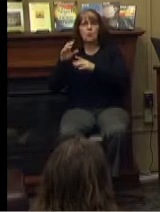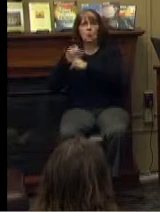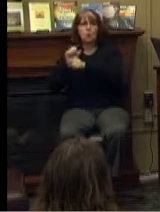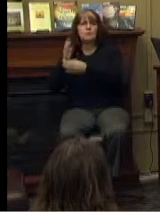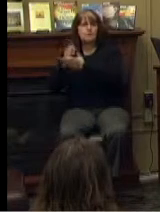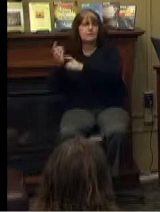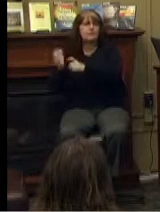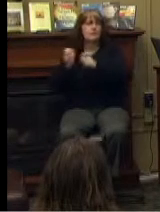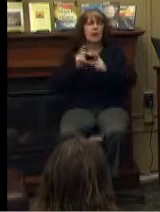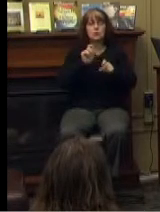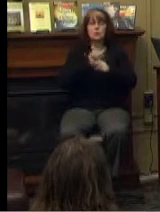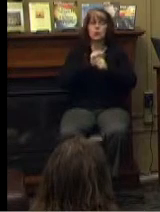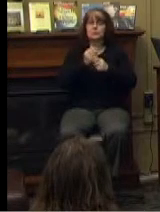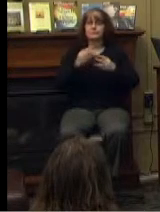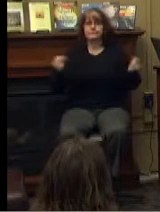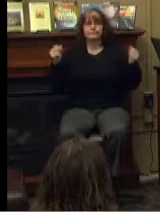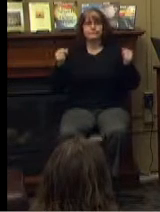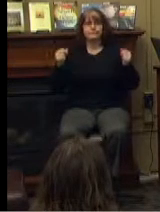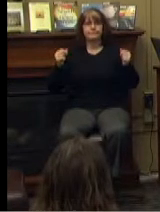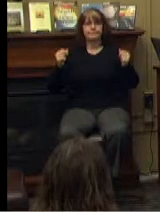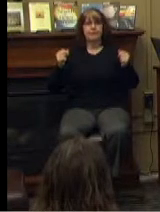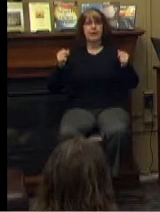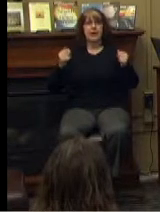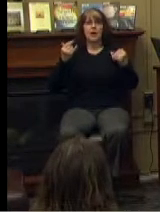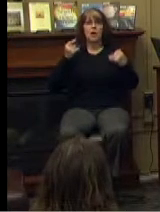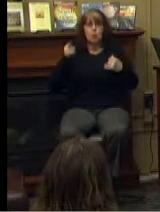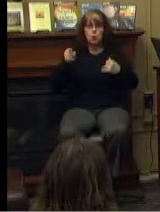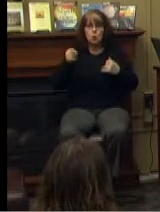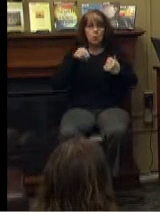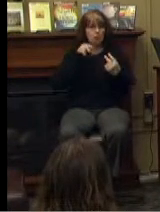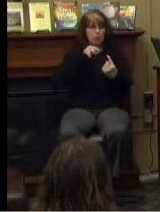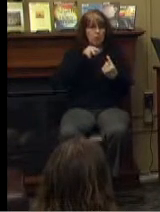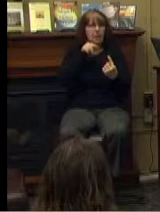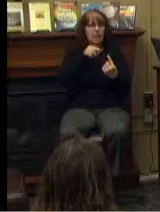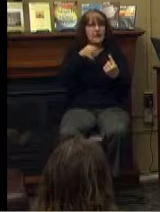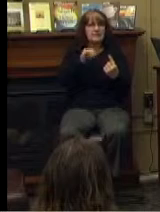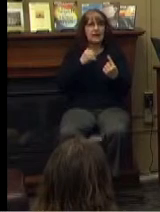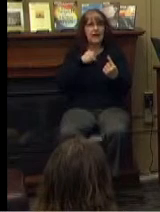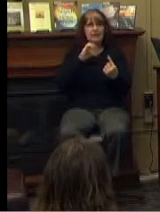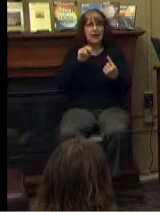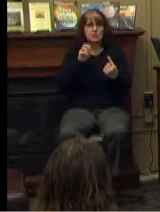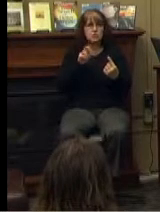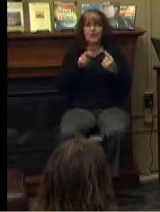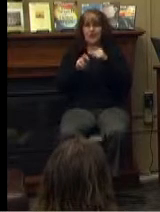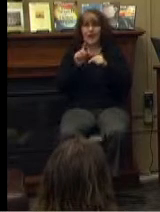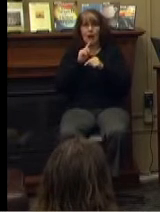cancer. Guess what? They are covered under the ADA because that's how you determine them to be.